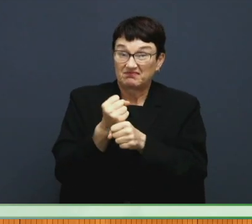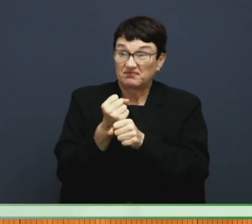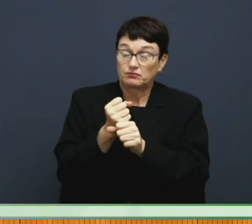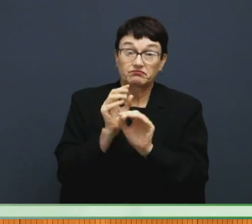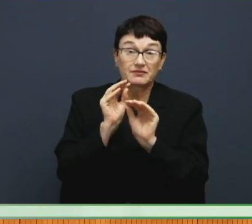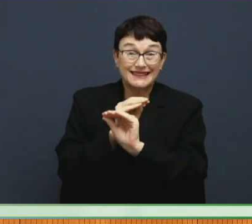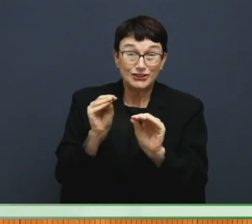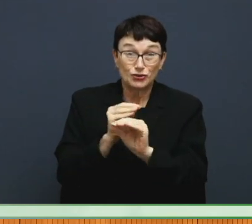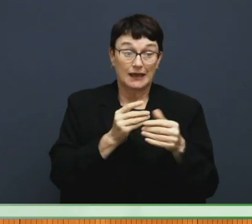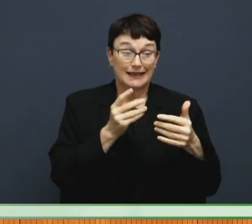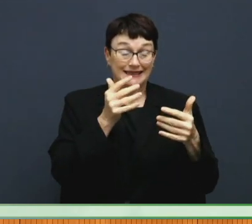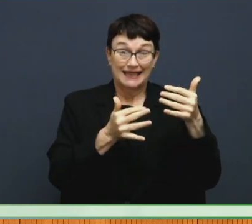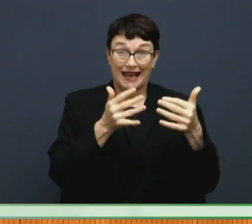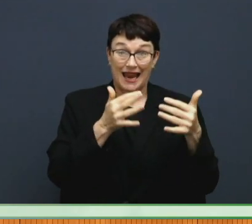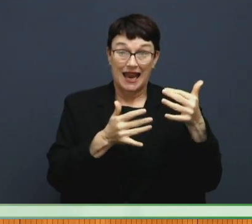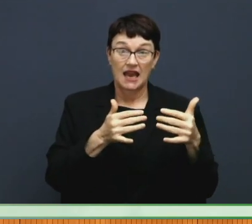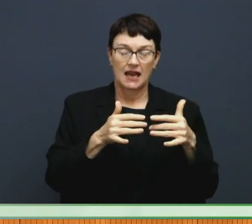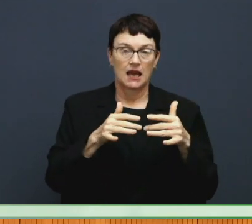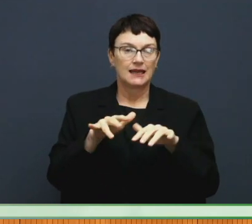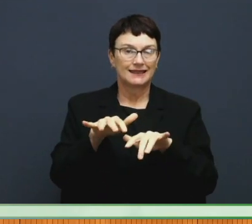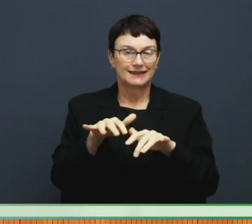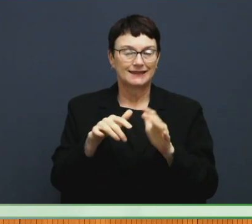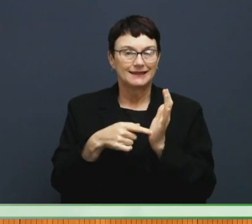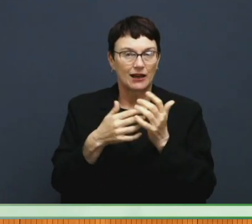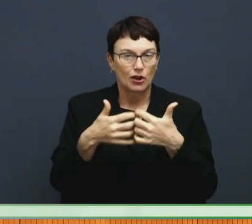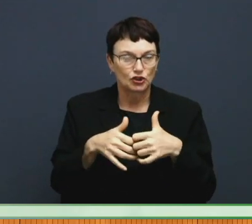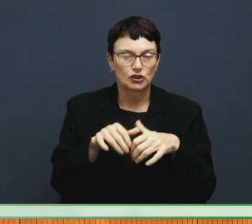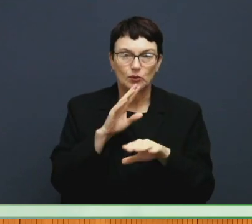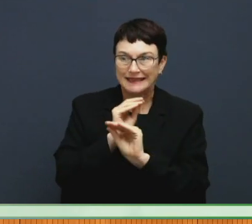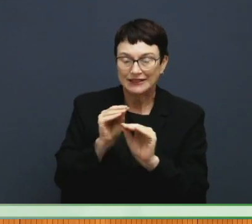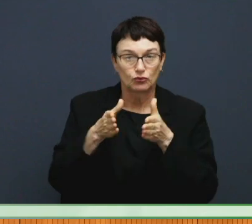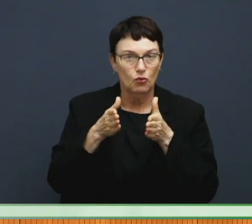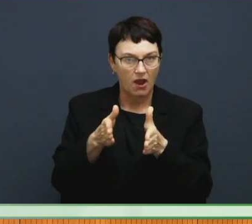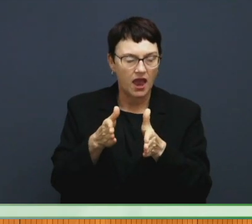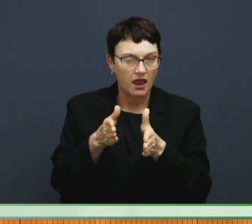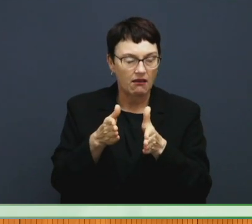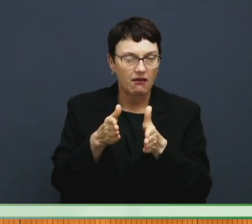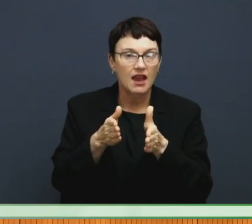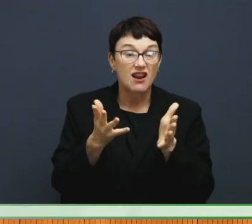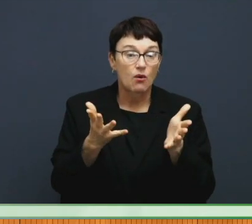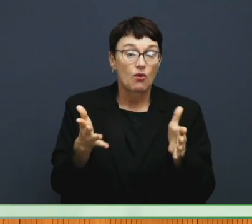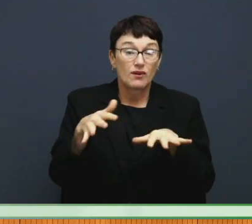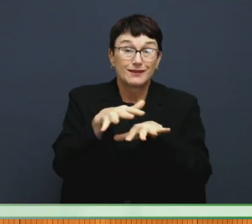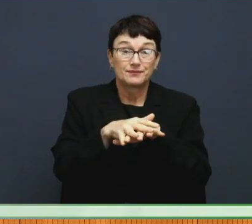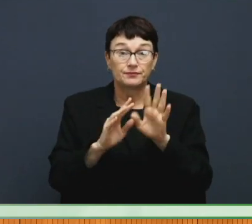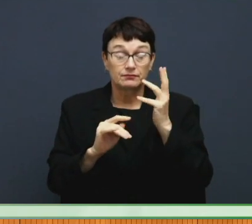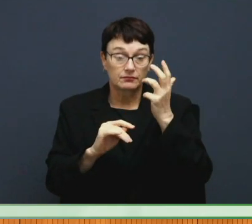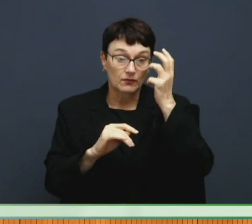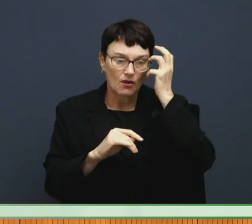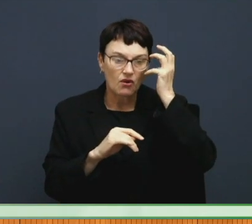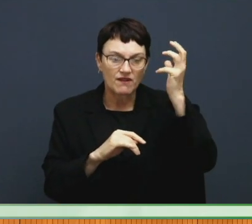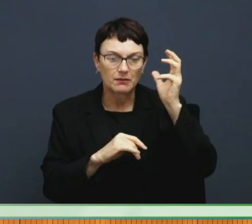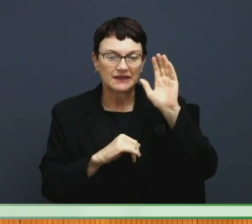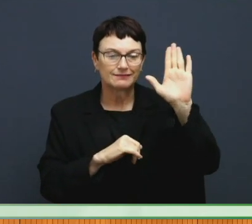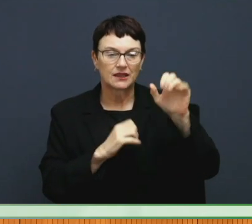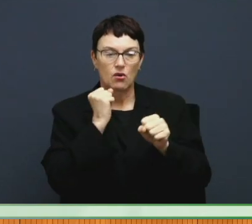enhance teaching effectiveness. In terms of government, enterprises, school cooperation,